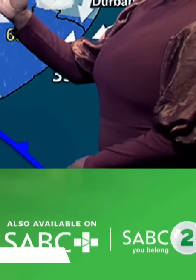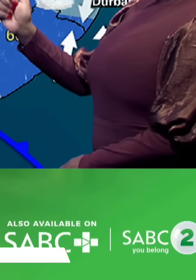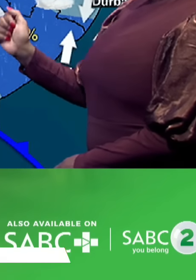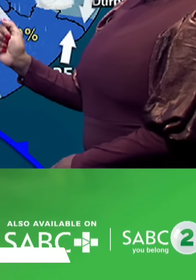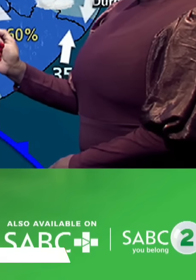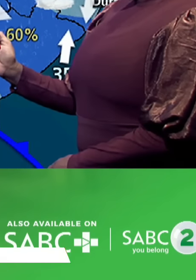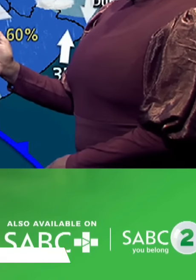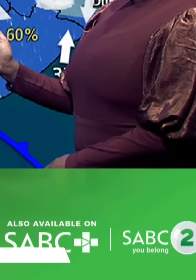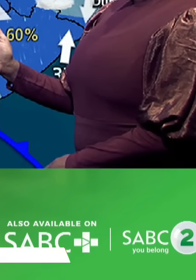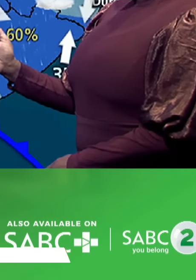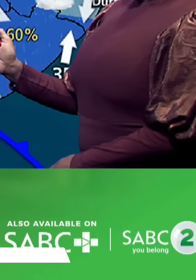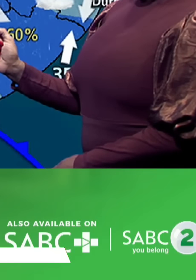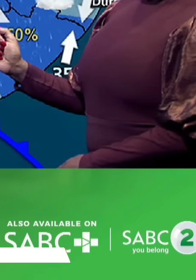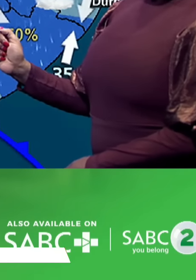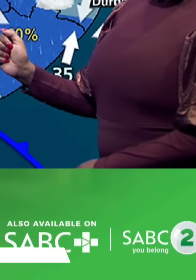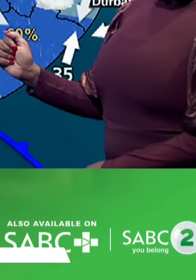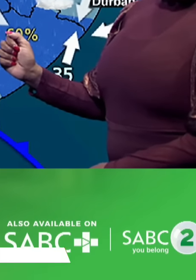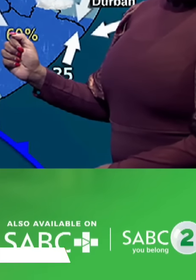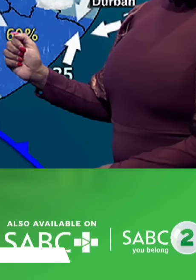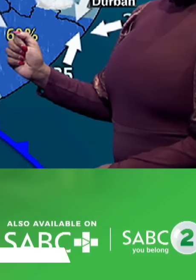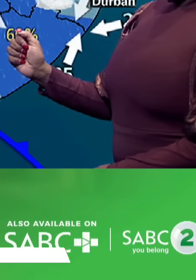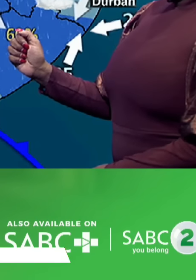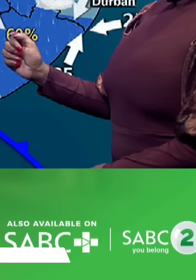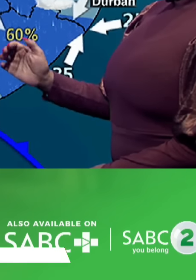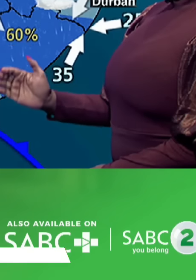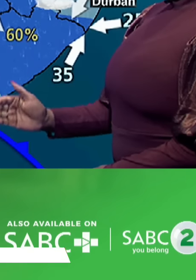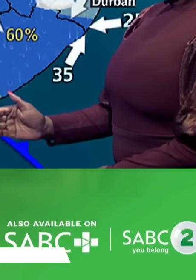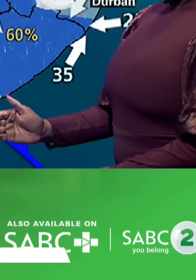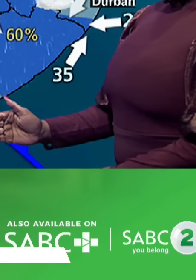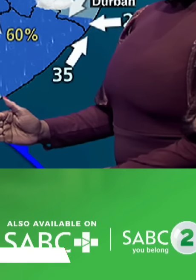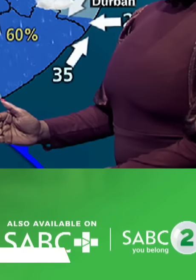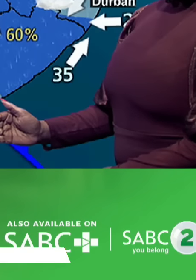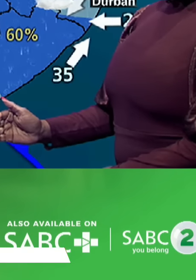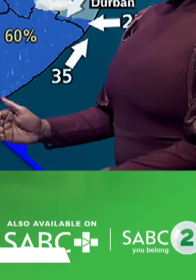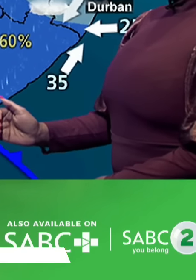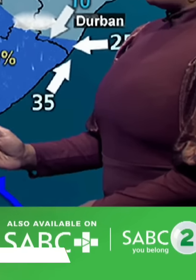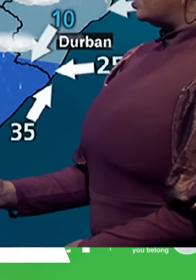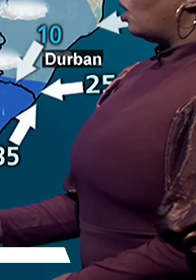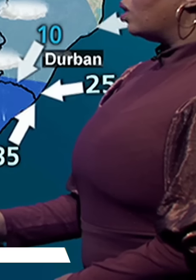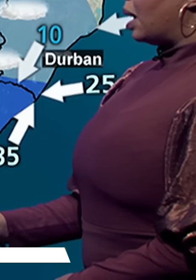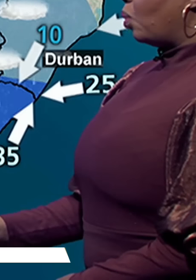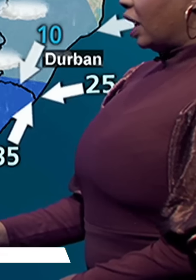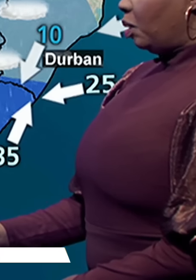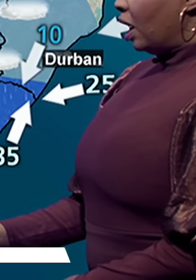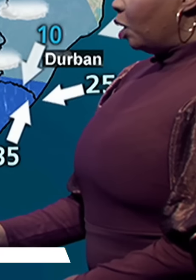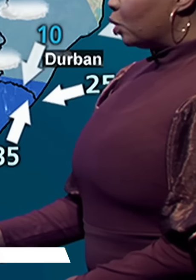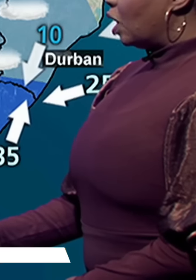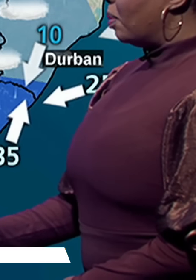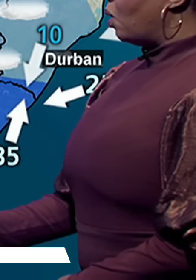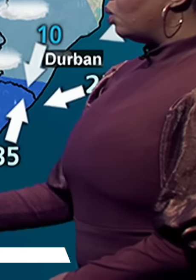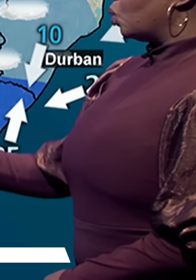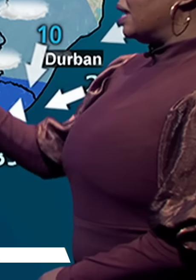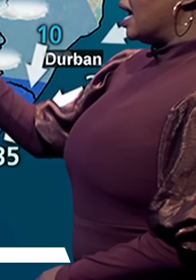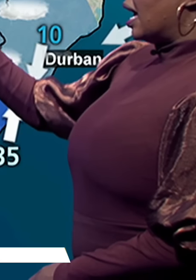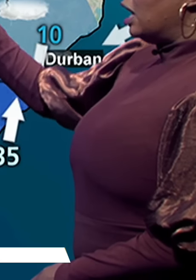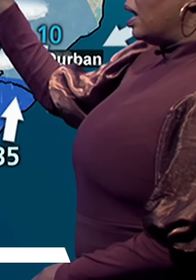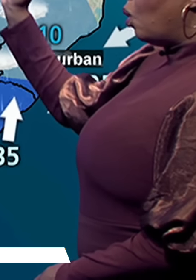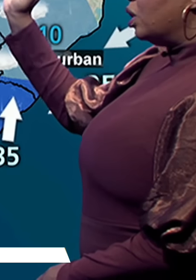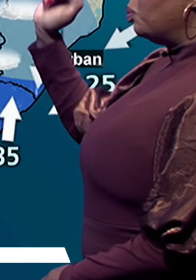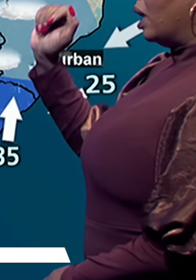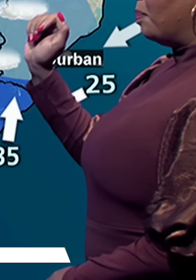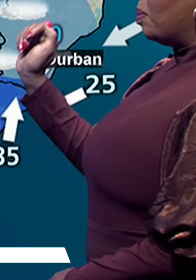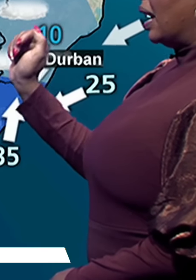la Freestata go tsenelela gona go la Eastern Cape go bonagala dipula le tlabe dintši di le gona re lebelela fase go la Eastern Cape go bonagala go tlabe go ne le phuthola mayo a go tonya